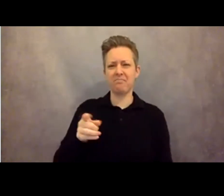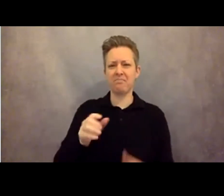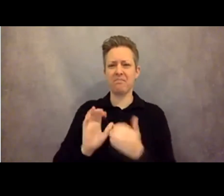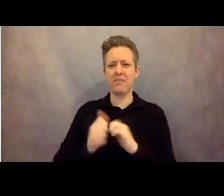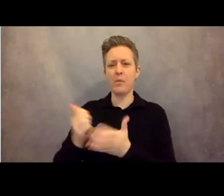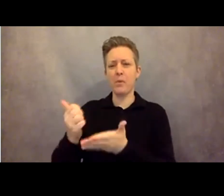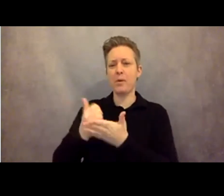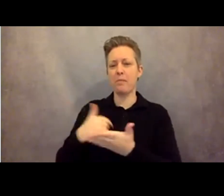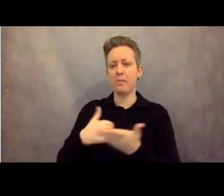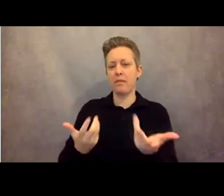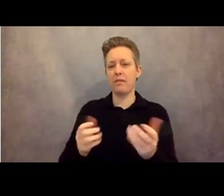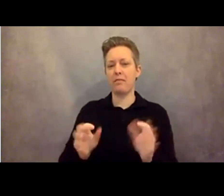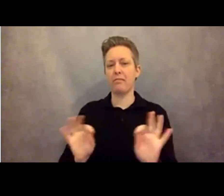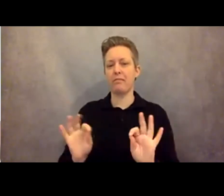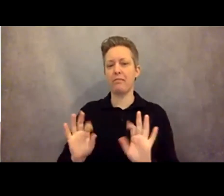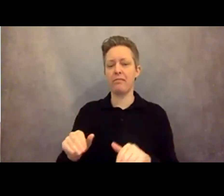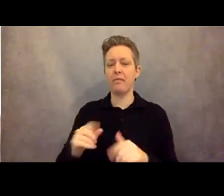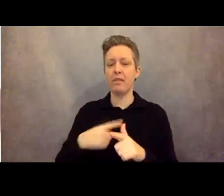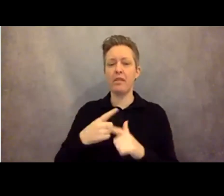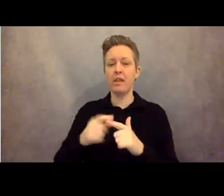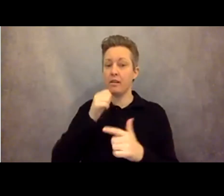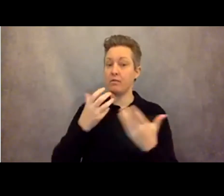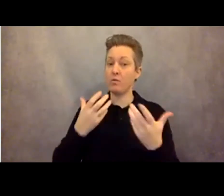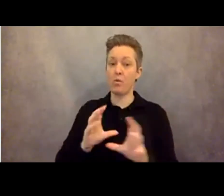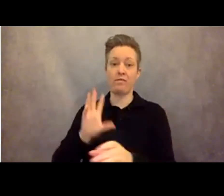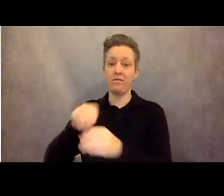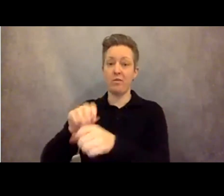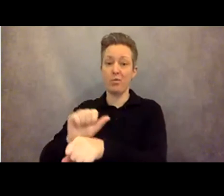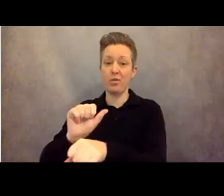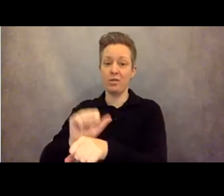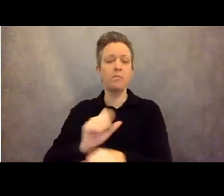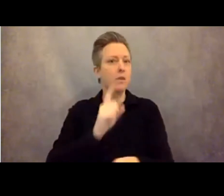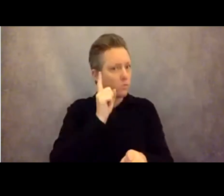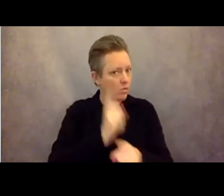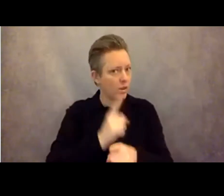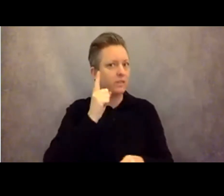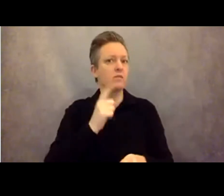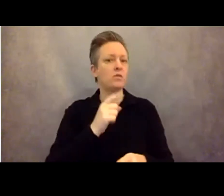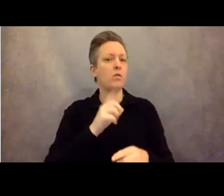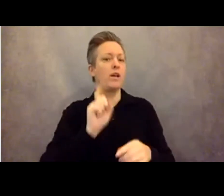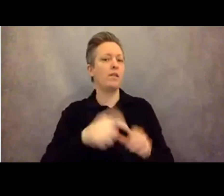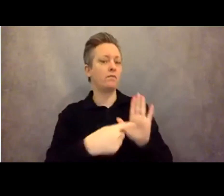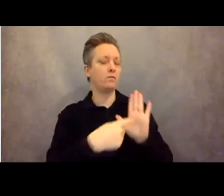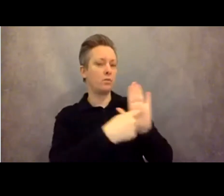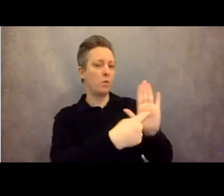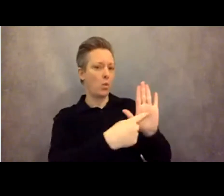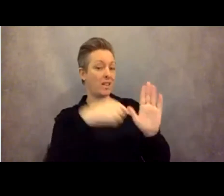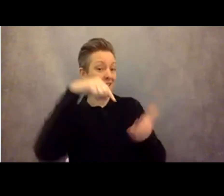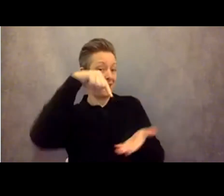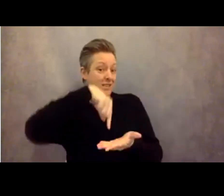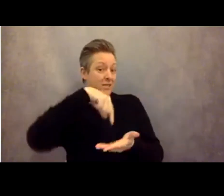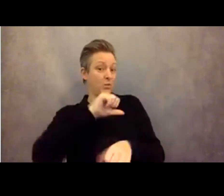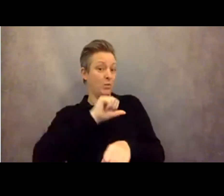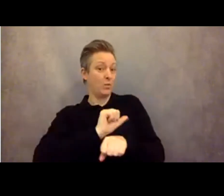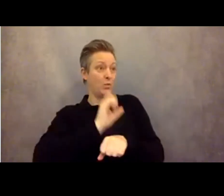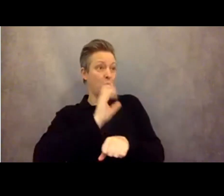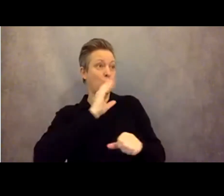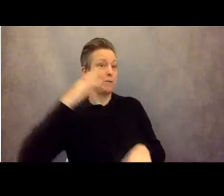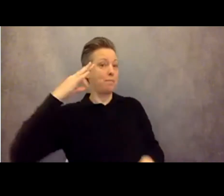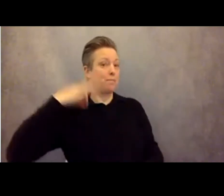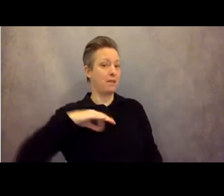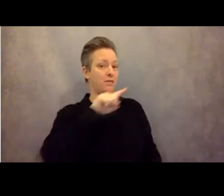be committed to doing the work. And I mean, that's true. Like folks have to be bought in to actually care about the work. And